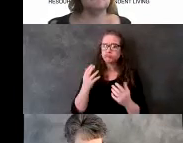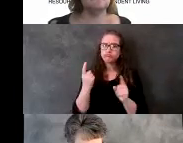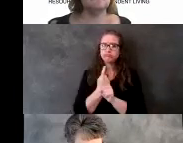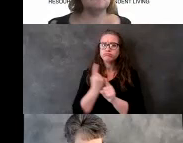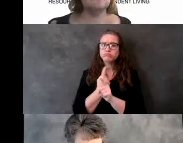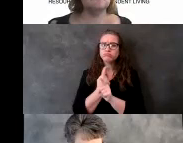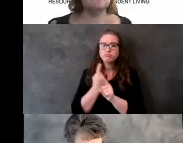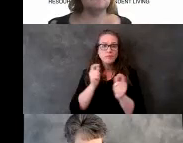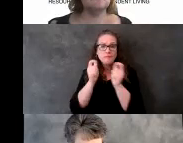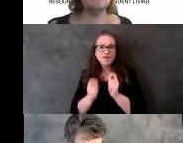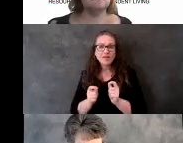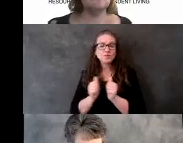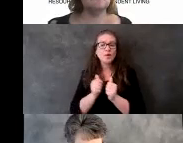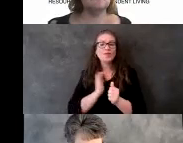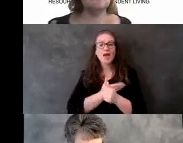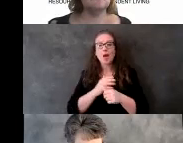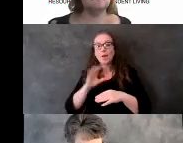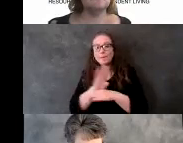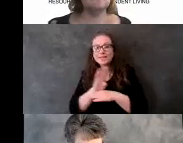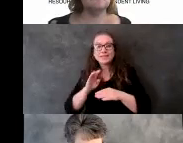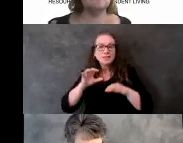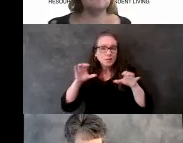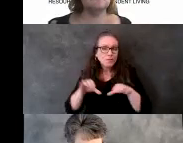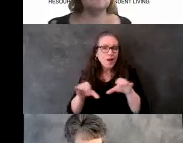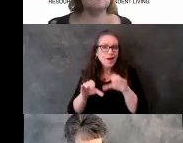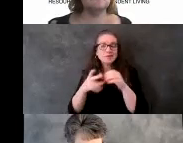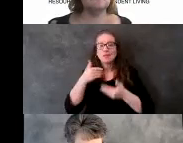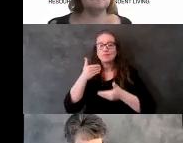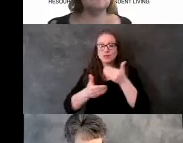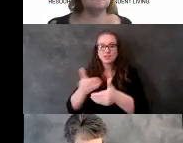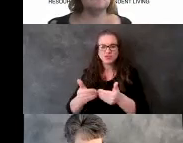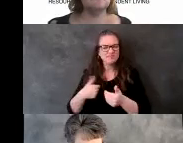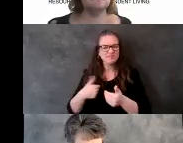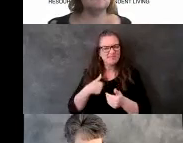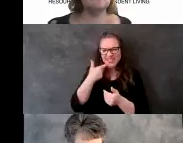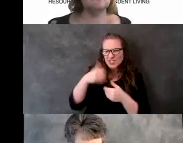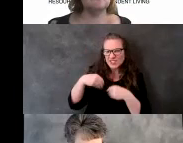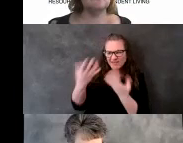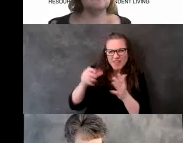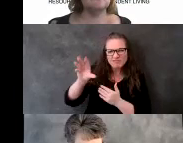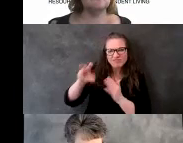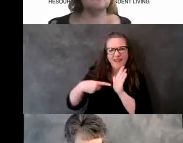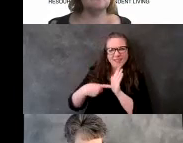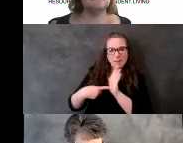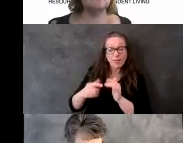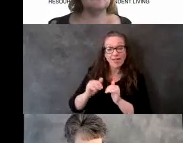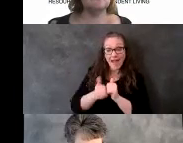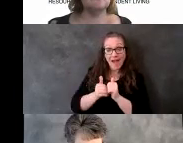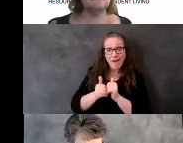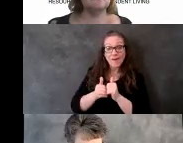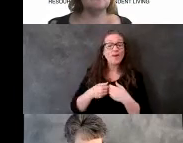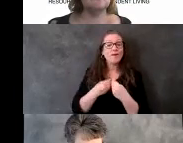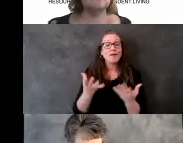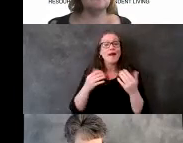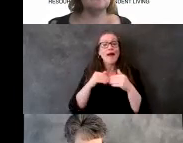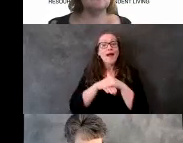practices, and procedures. I just gave an example of that a moment ago when I talked about creating access through just changing